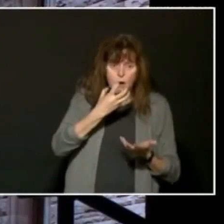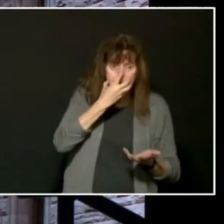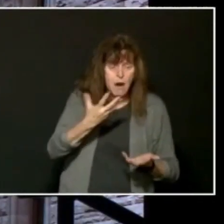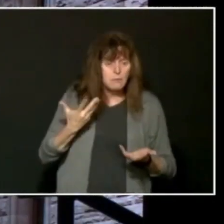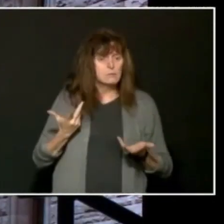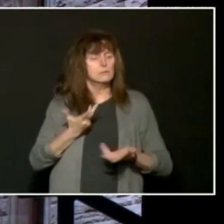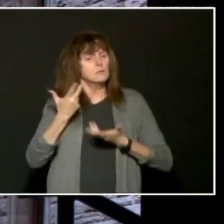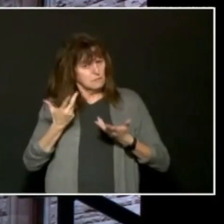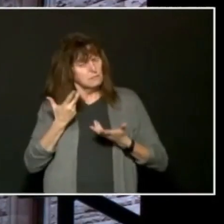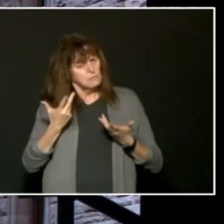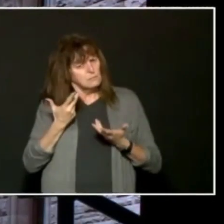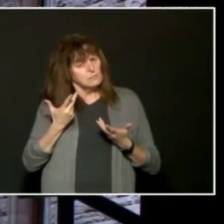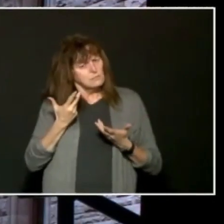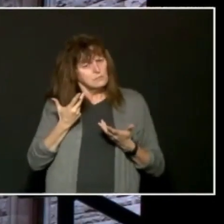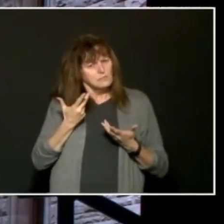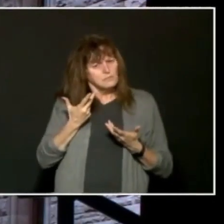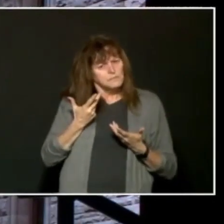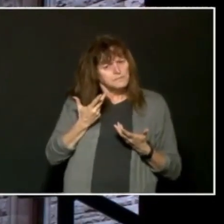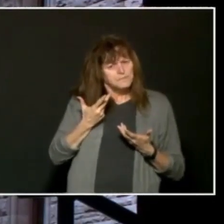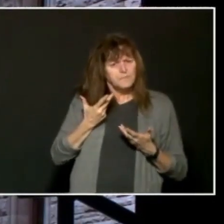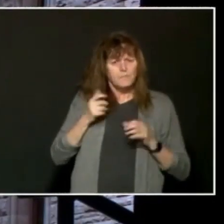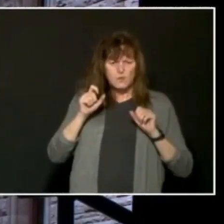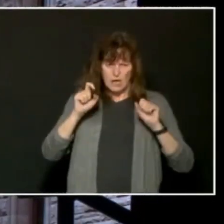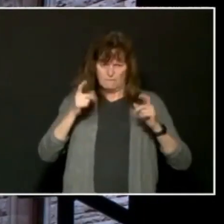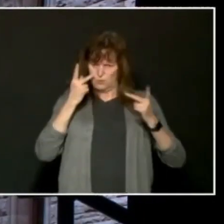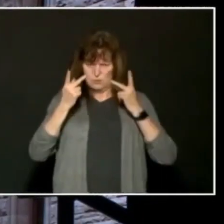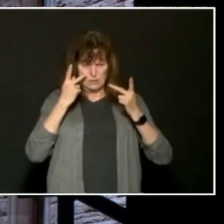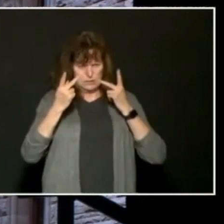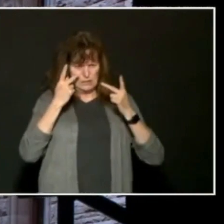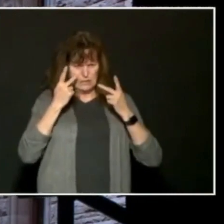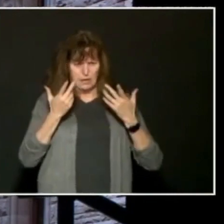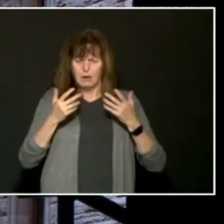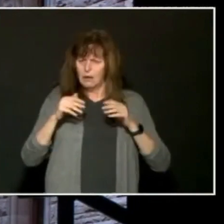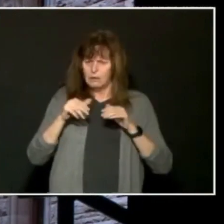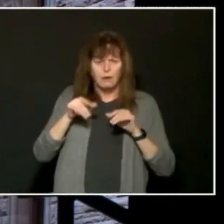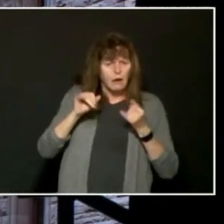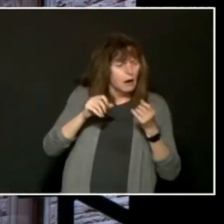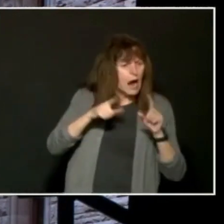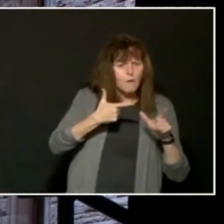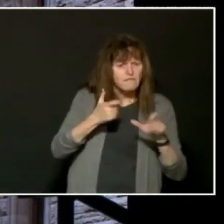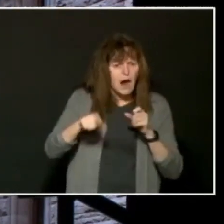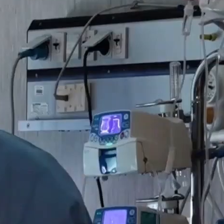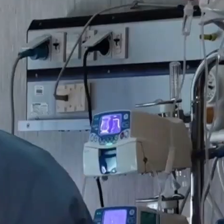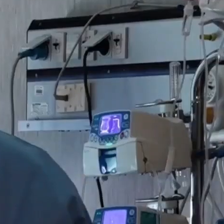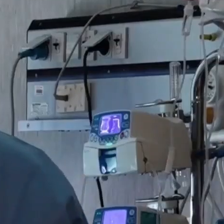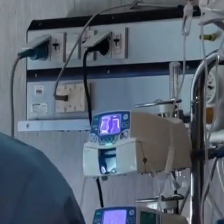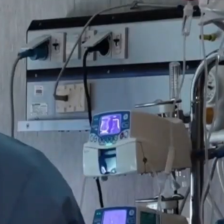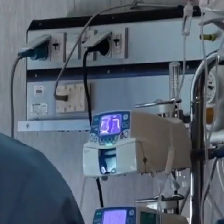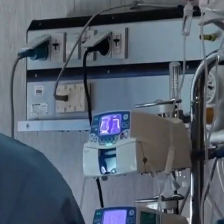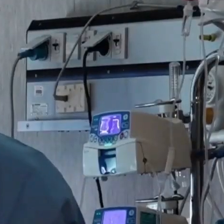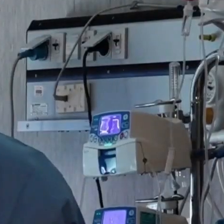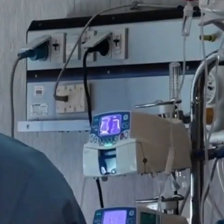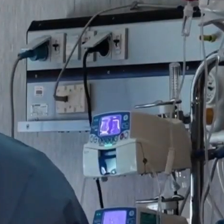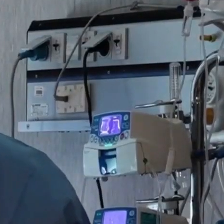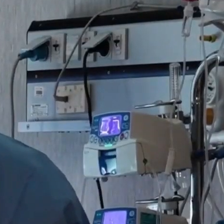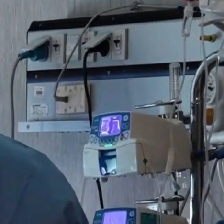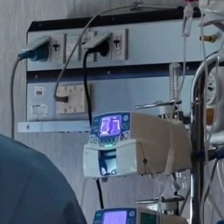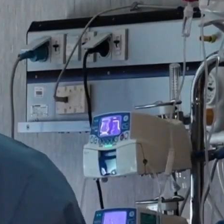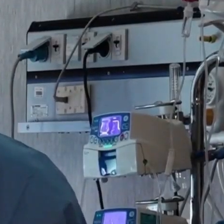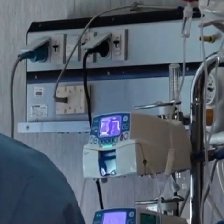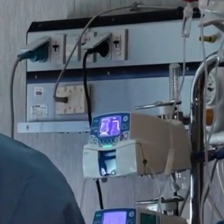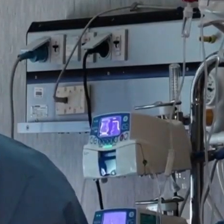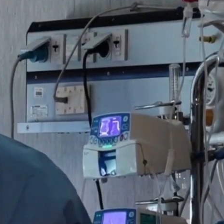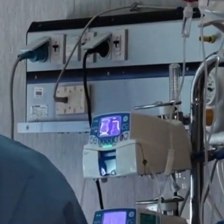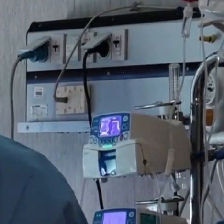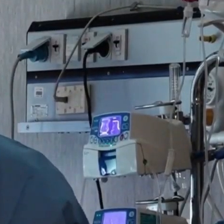fast the virus spreads, so the reproductive rate of the virus, and it is actually increasing at present. That increase is thanks to the Delta